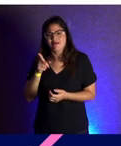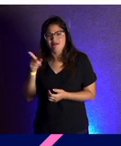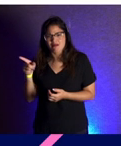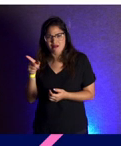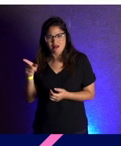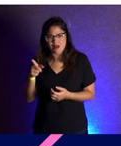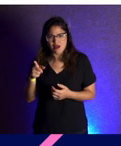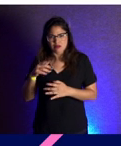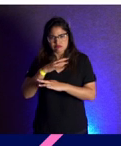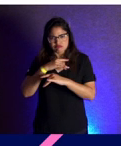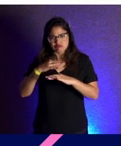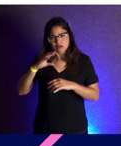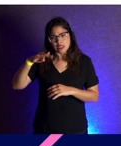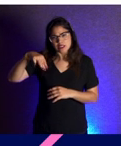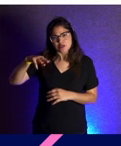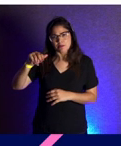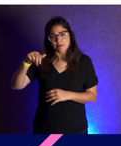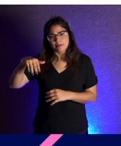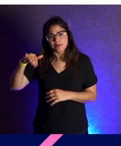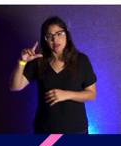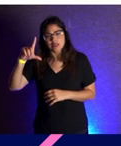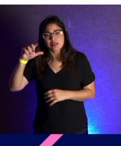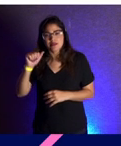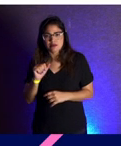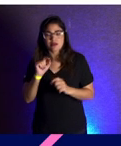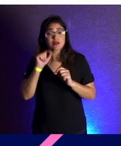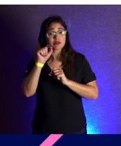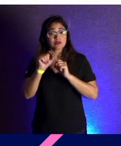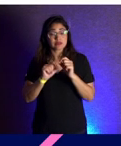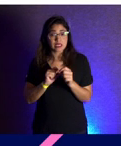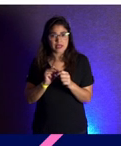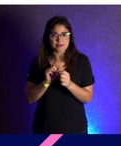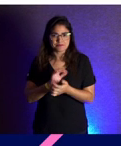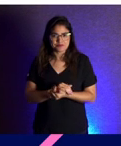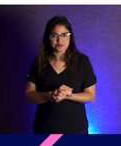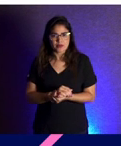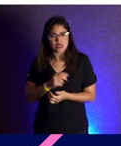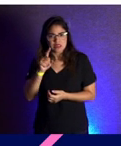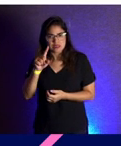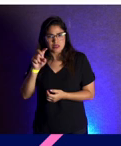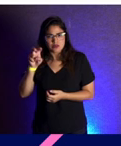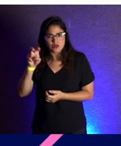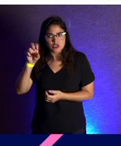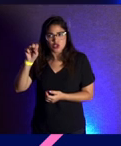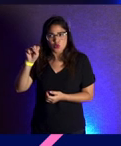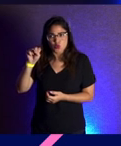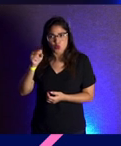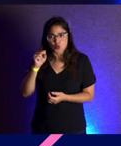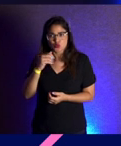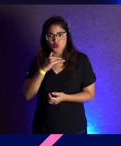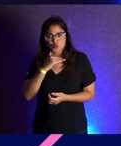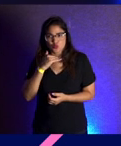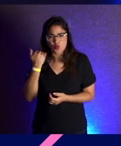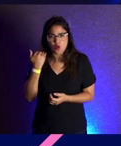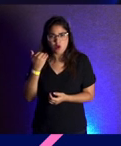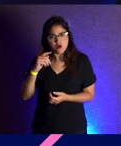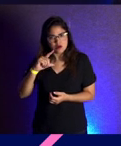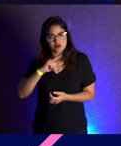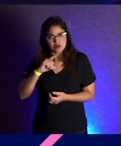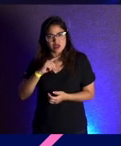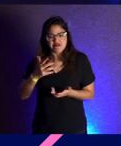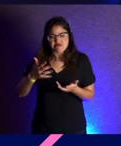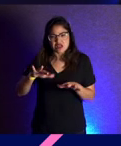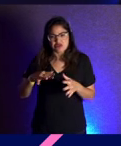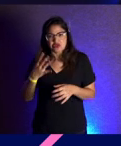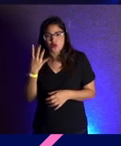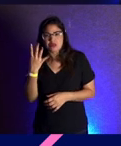about 158 killings. And we estimate 414 for a ratio of 2.7. Okay. Look at the difference